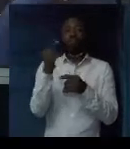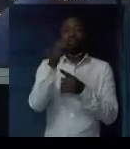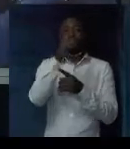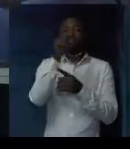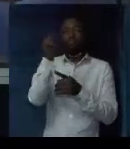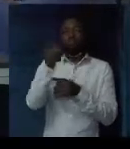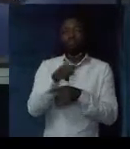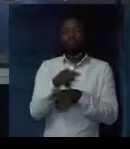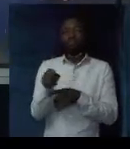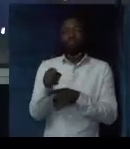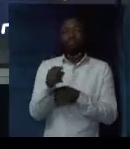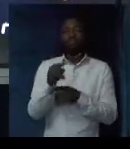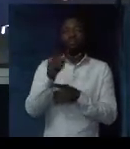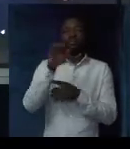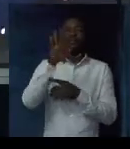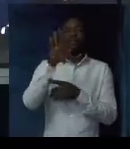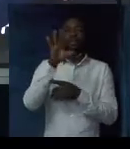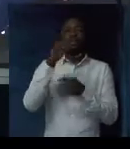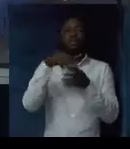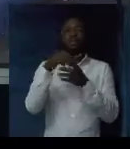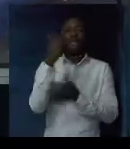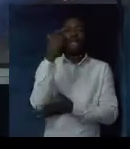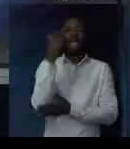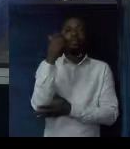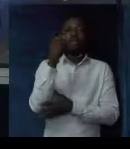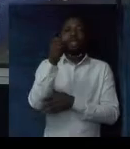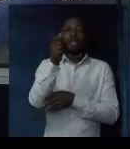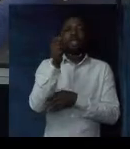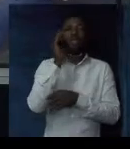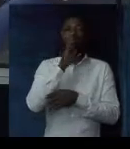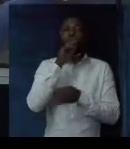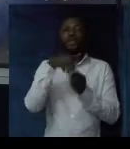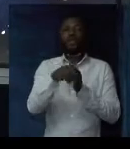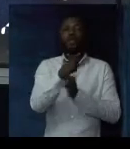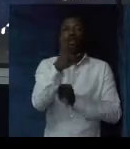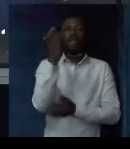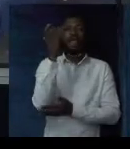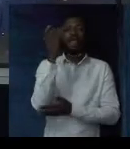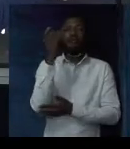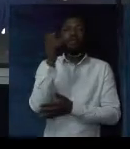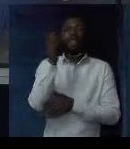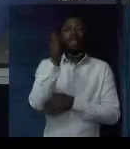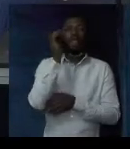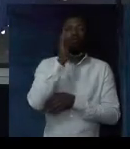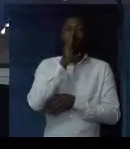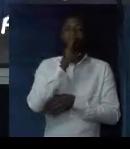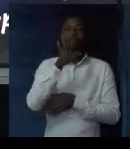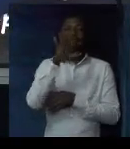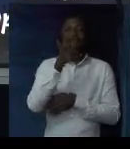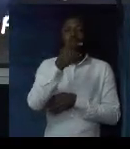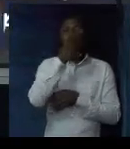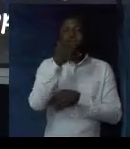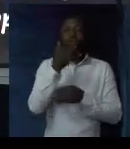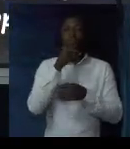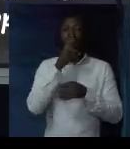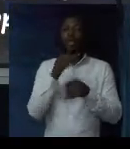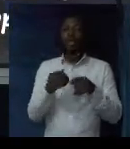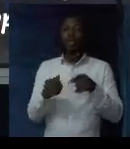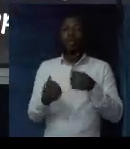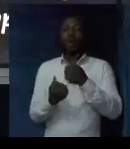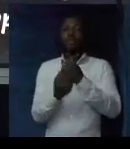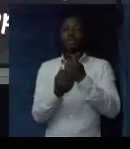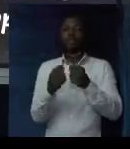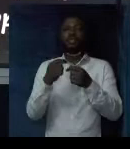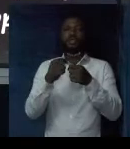draw the Z. 58 is in the elbow, so A will be in the other elbow, and A will be 58 because they are